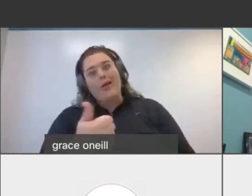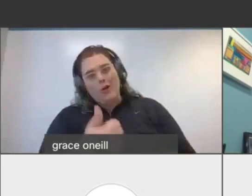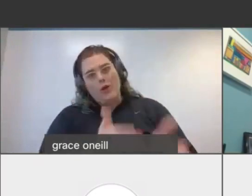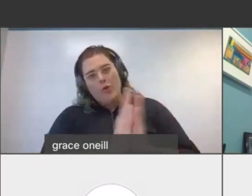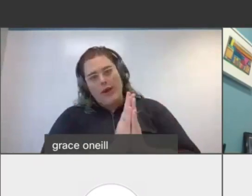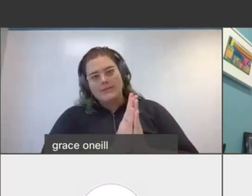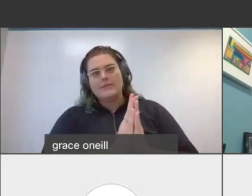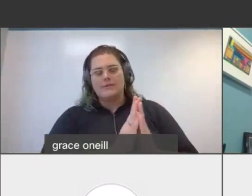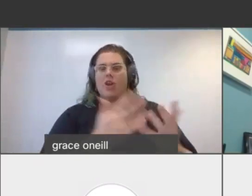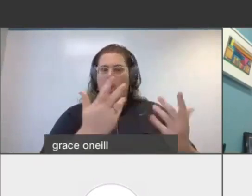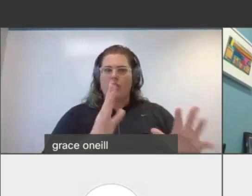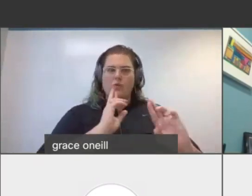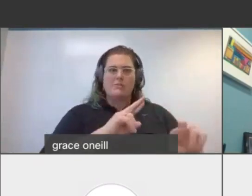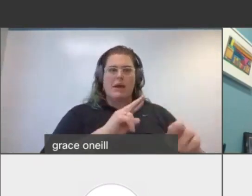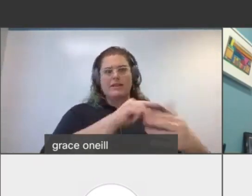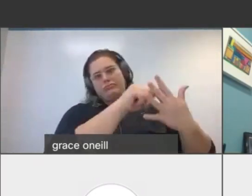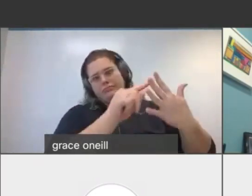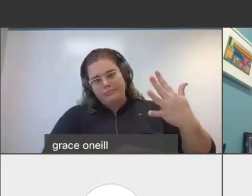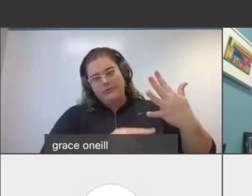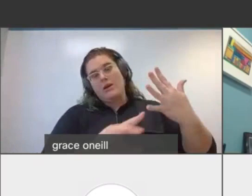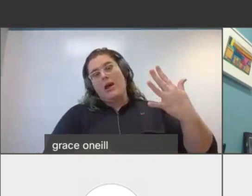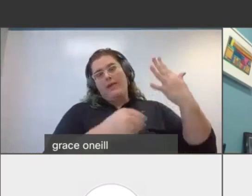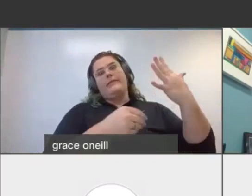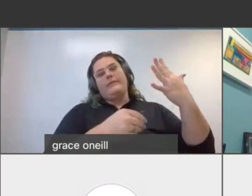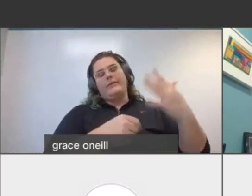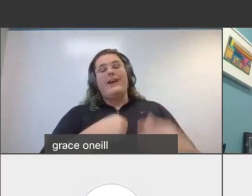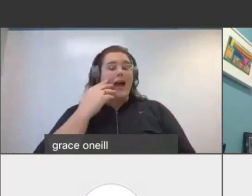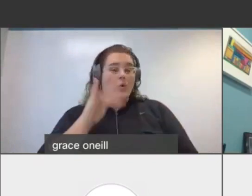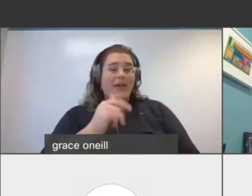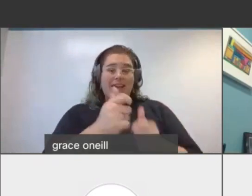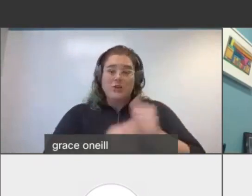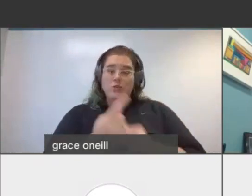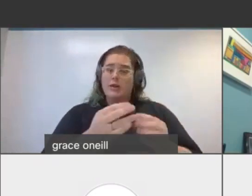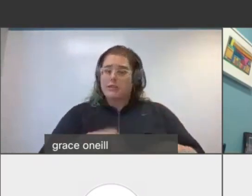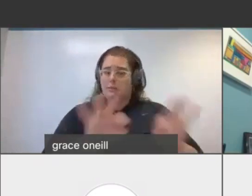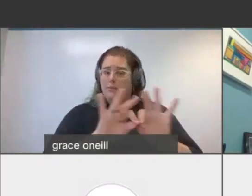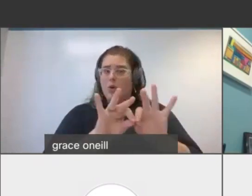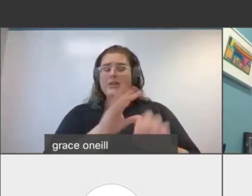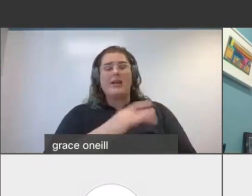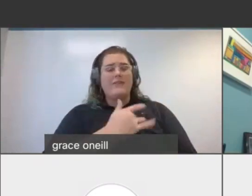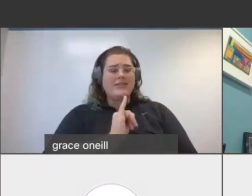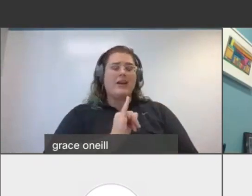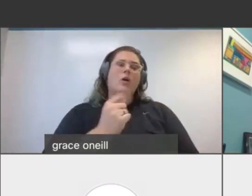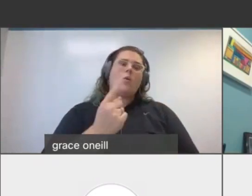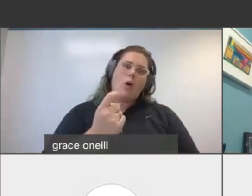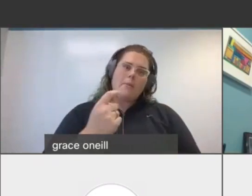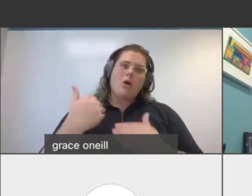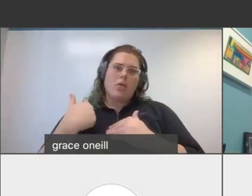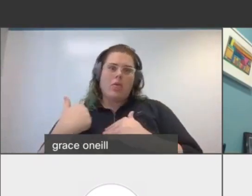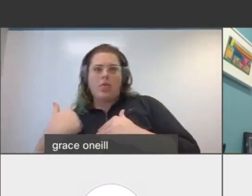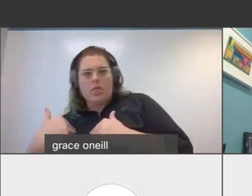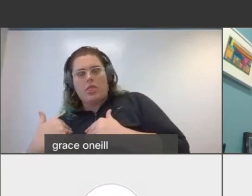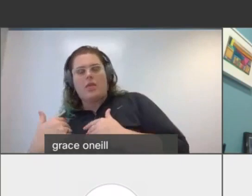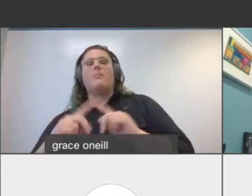of them is important and feels like it's just one question, but it is another whole undertaking.